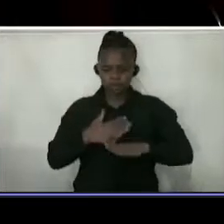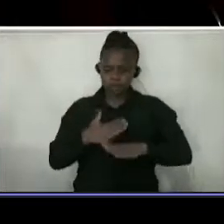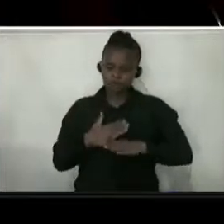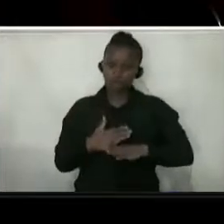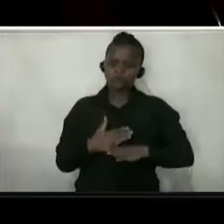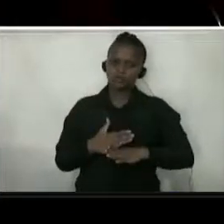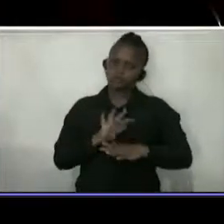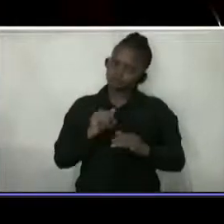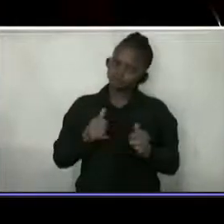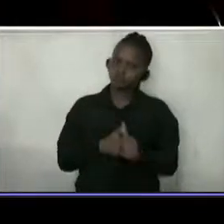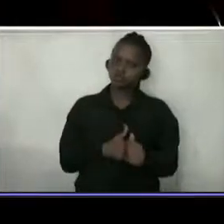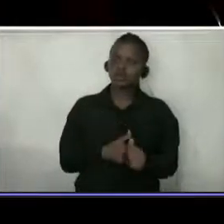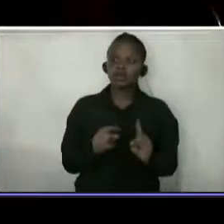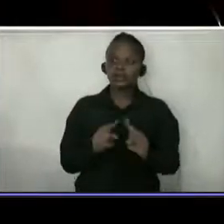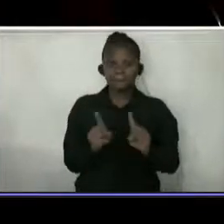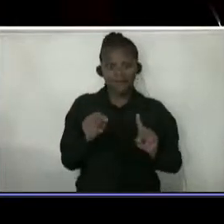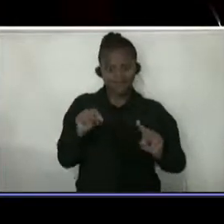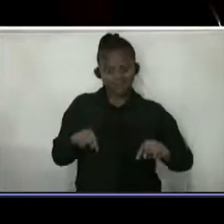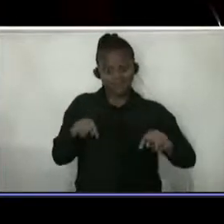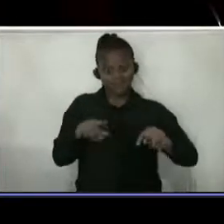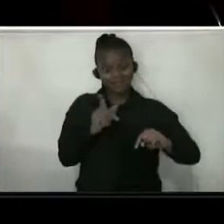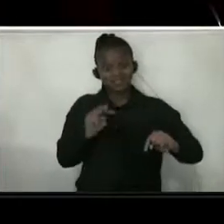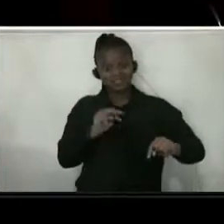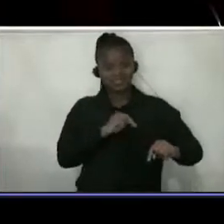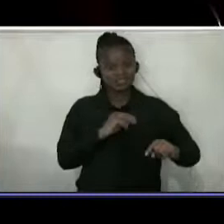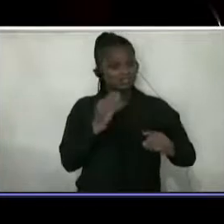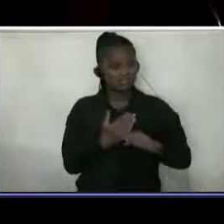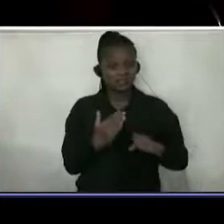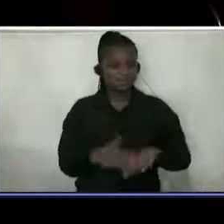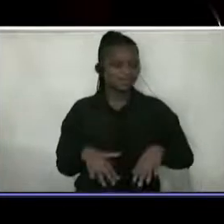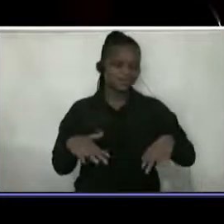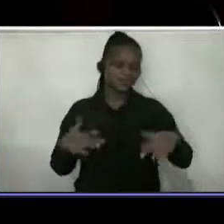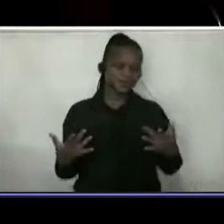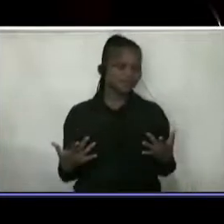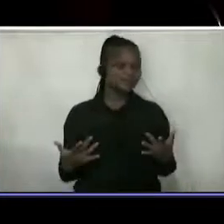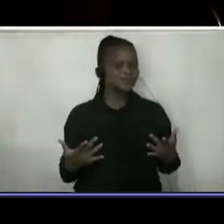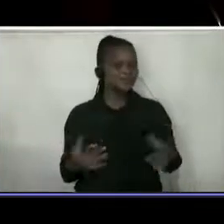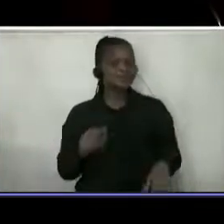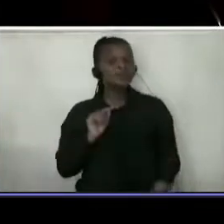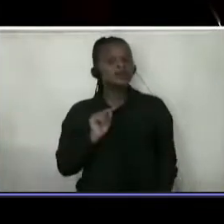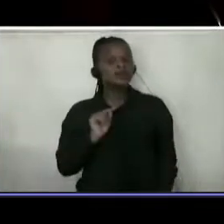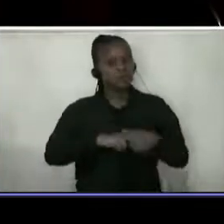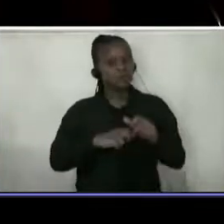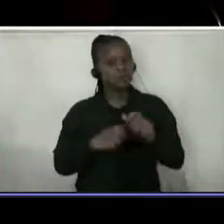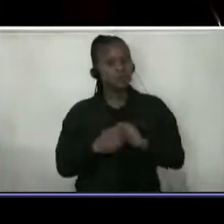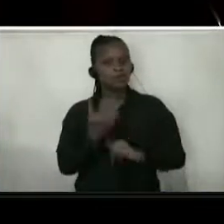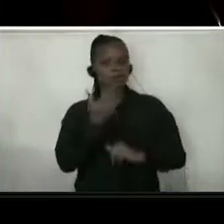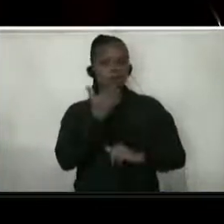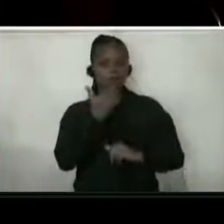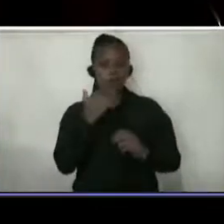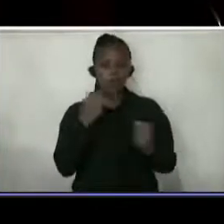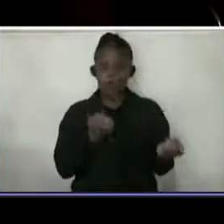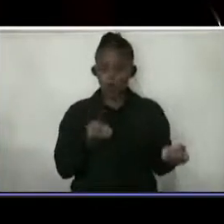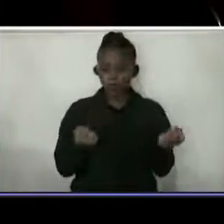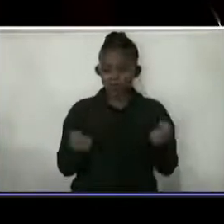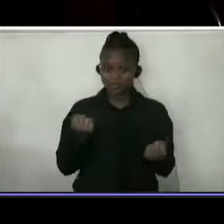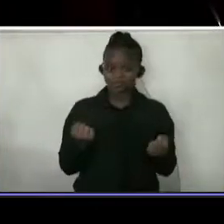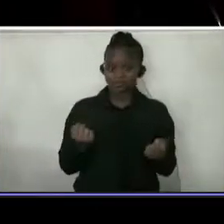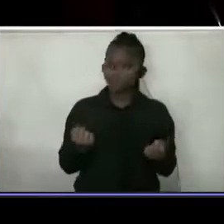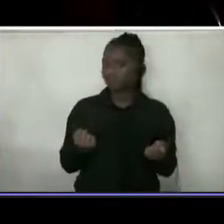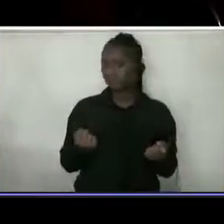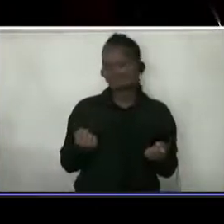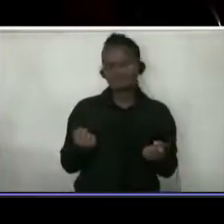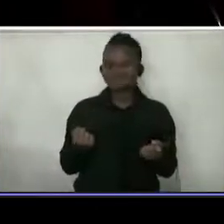work. The problem is not the courts. The problem is political parties. Honourable